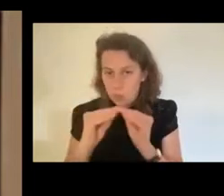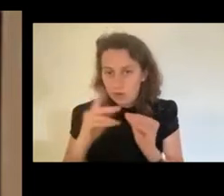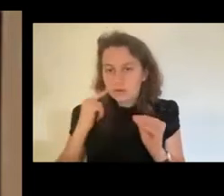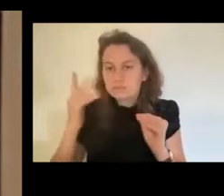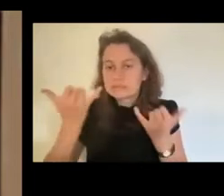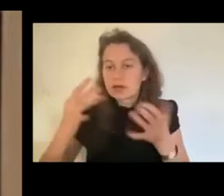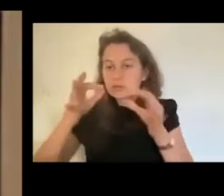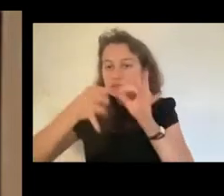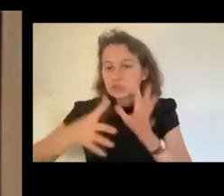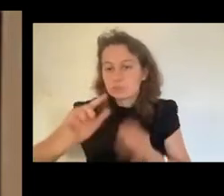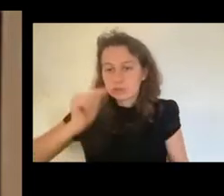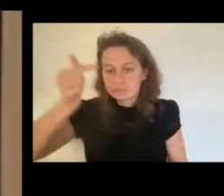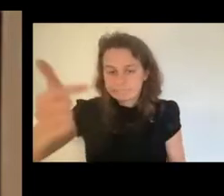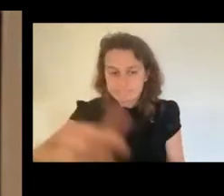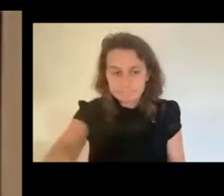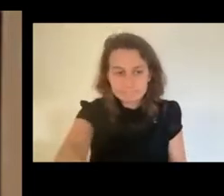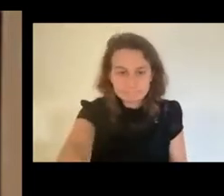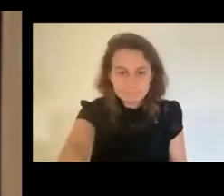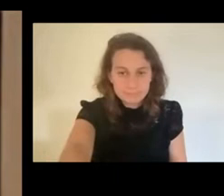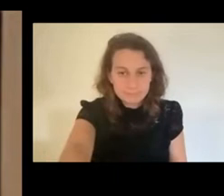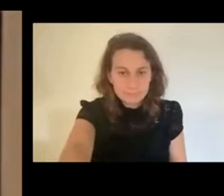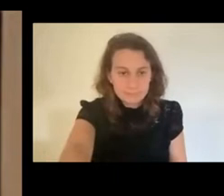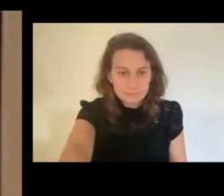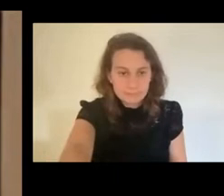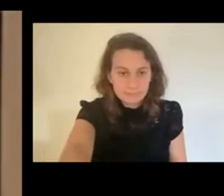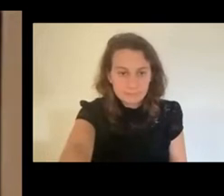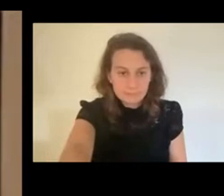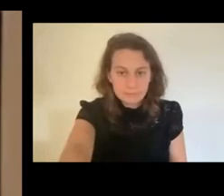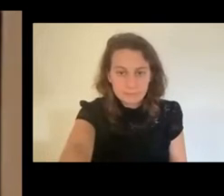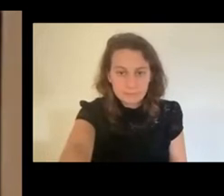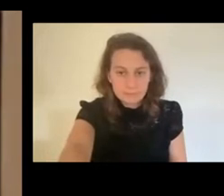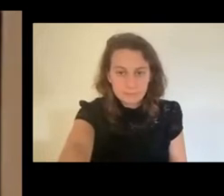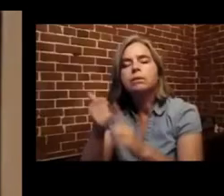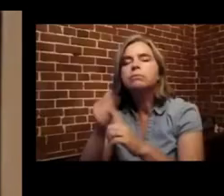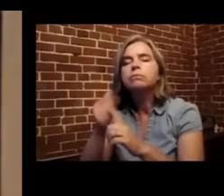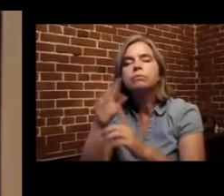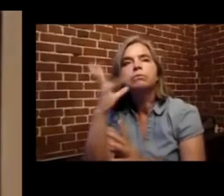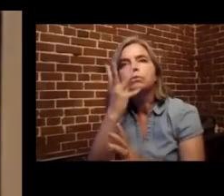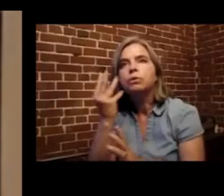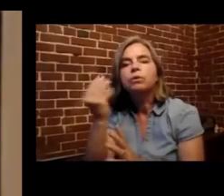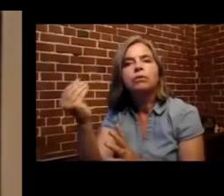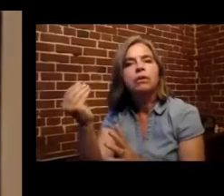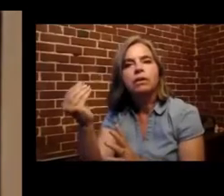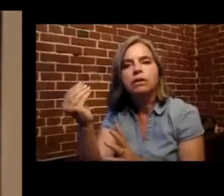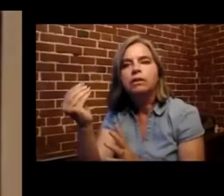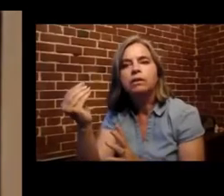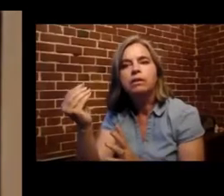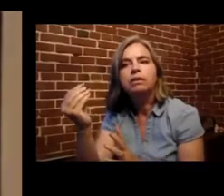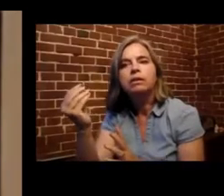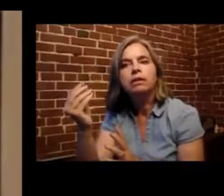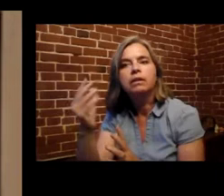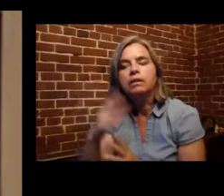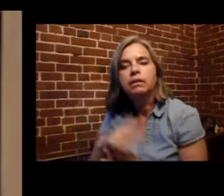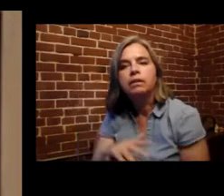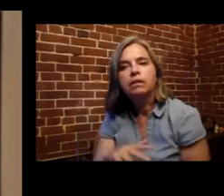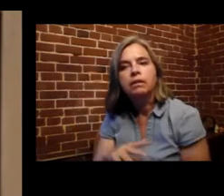I think from my standpoint, the drawings are so beautiful and ephemeral. It is the best way